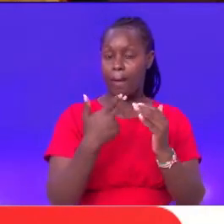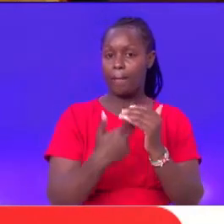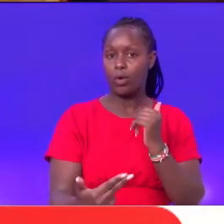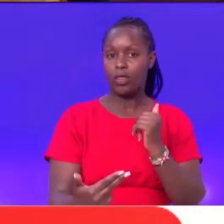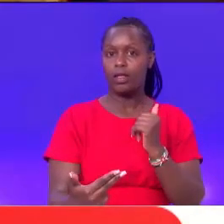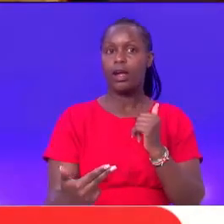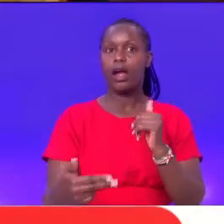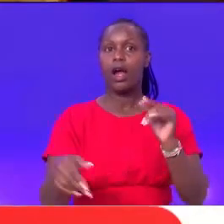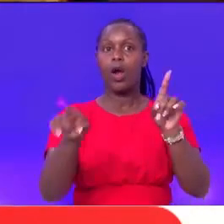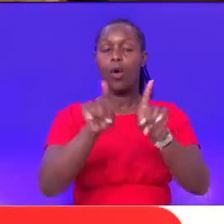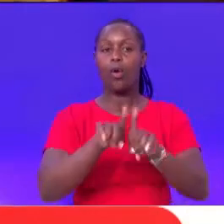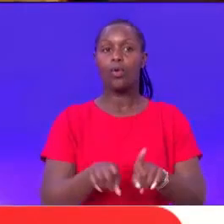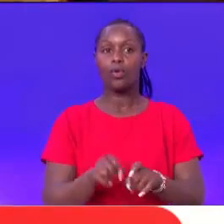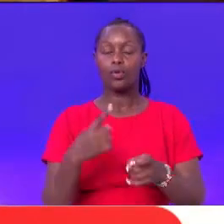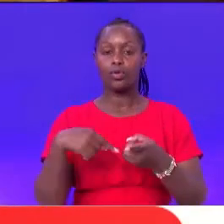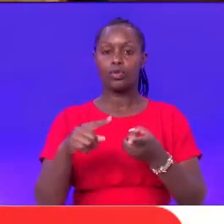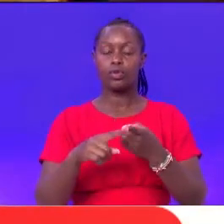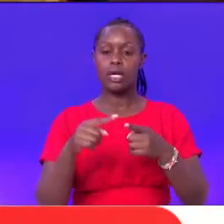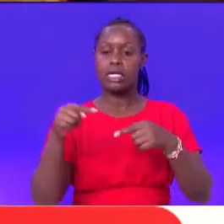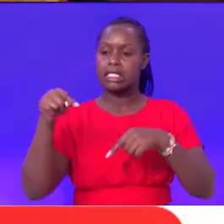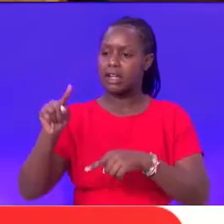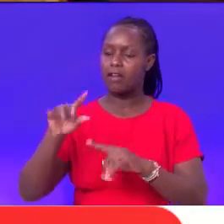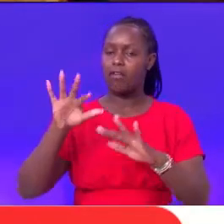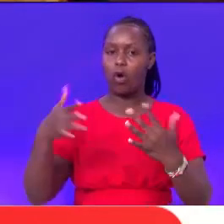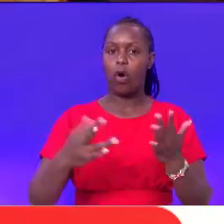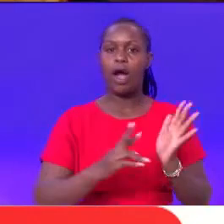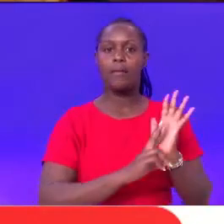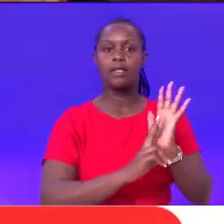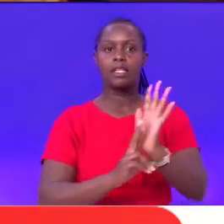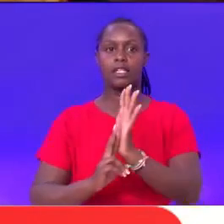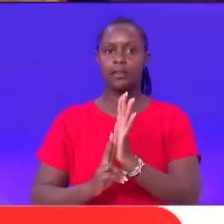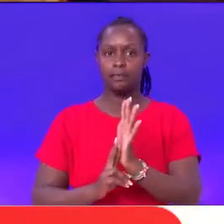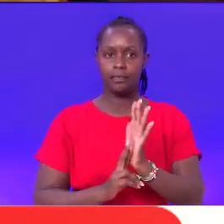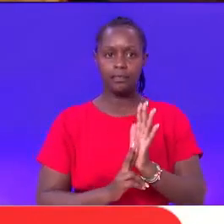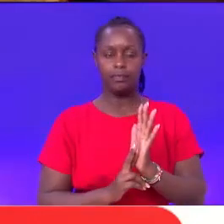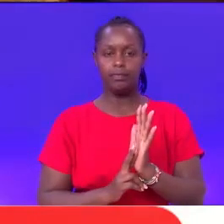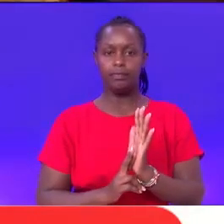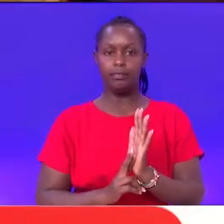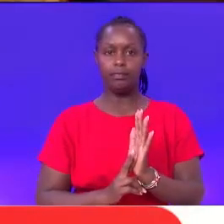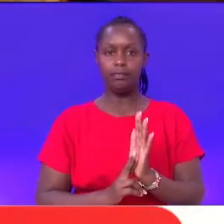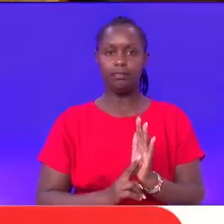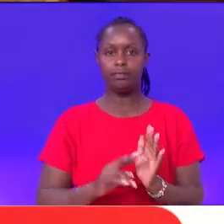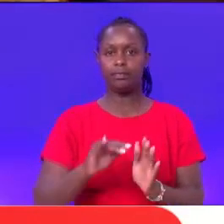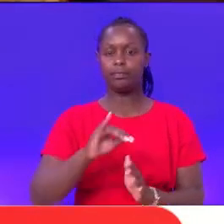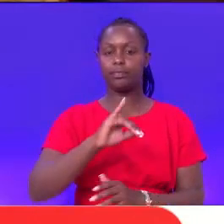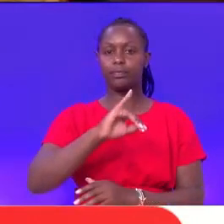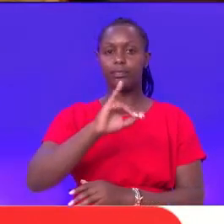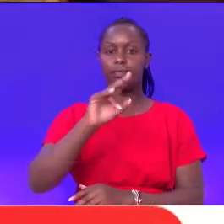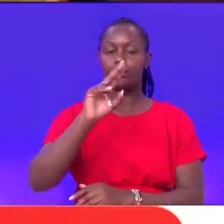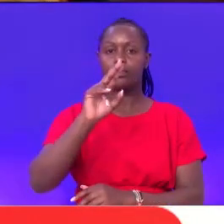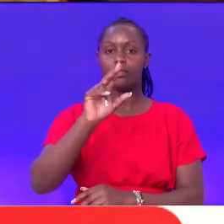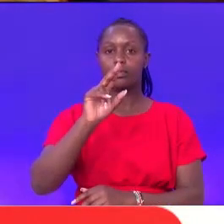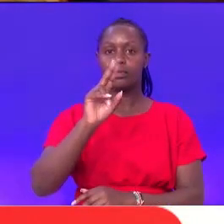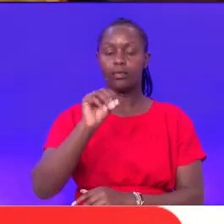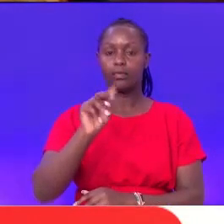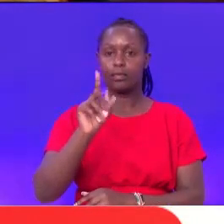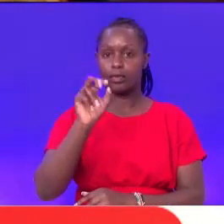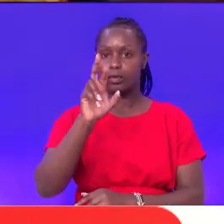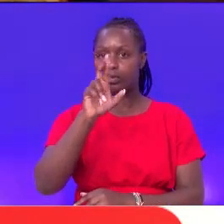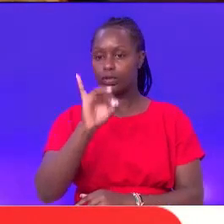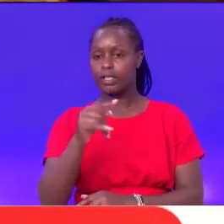in person and through a representative. My predecessor, the Honorable Justin Muturi, has previously guided this House